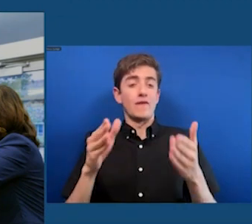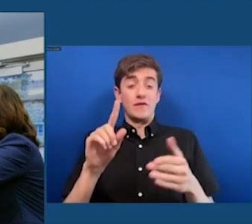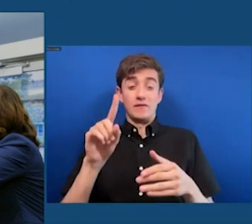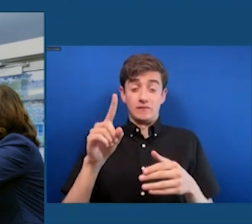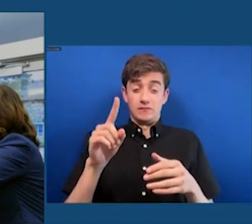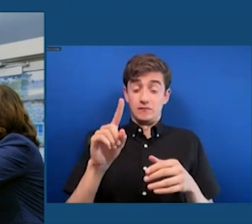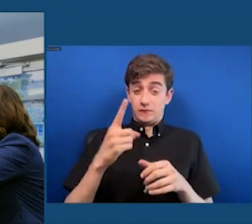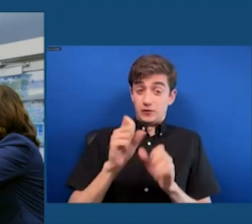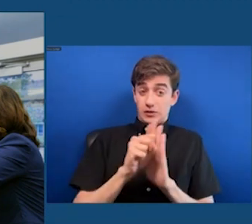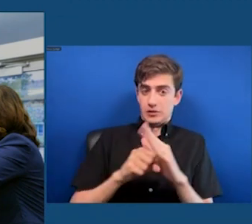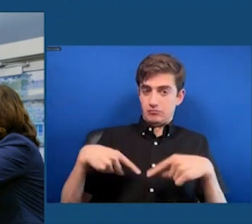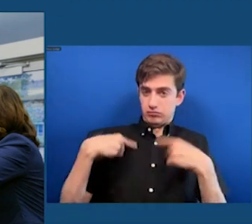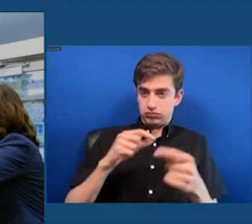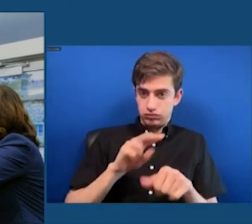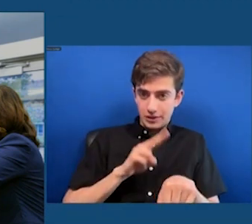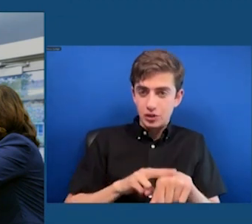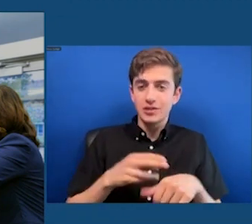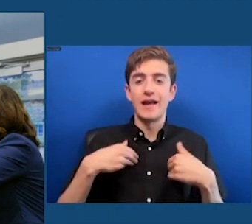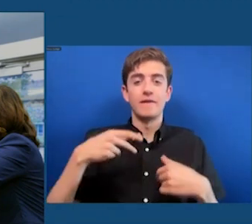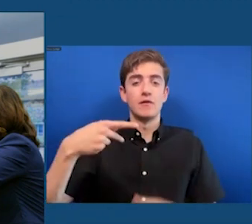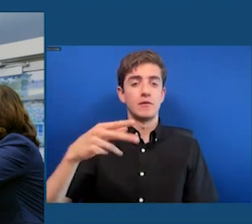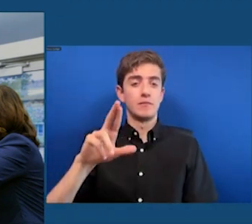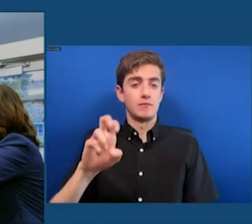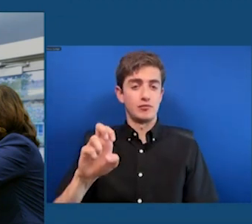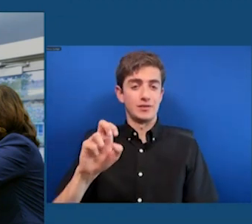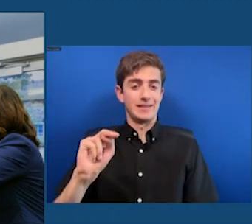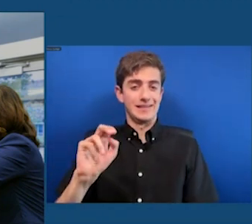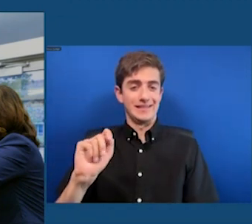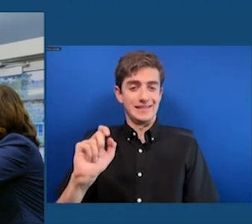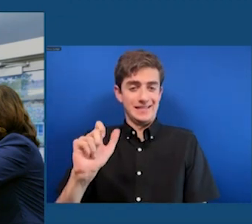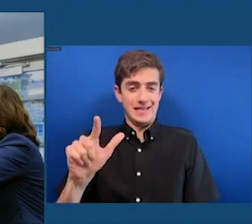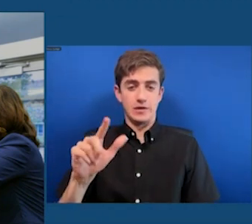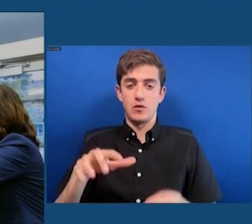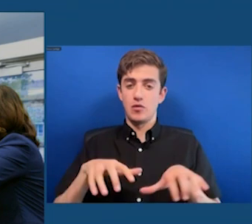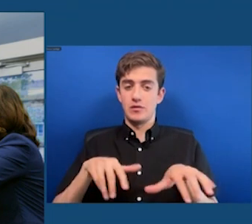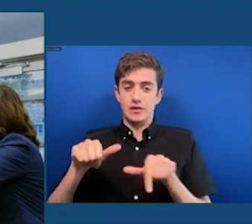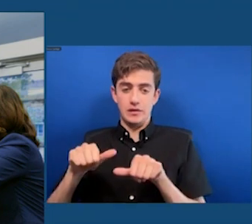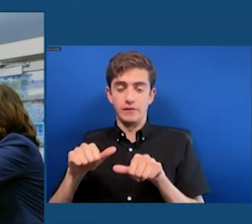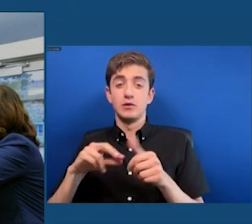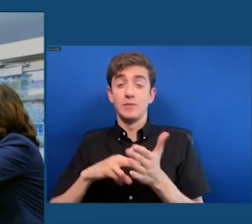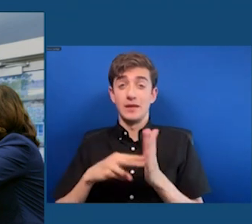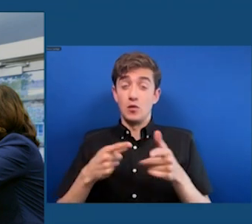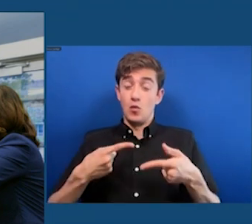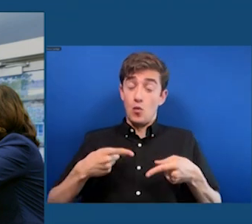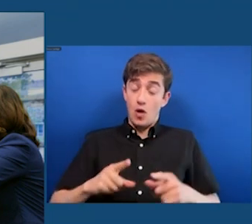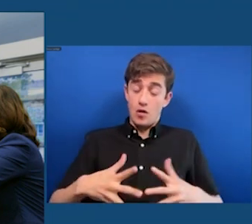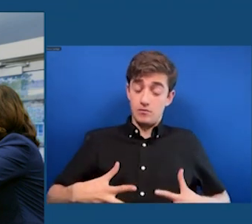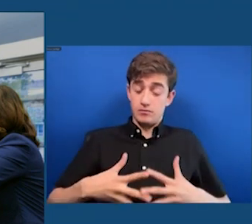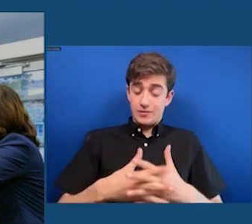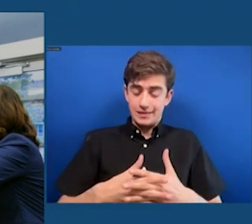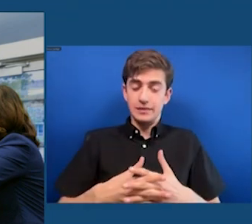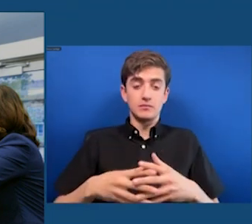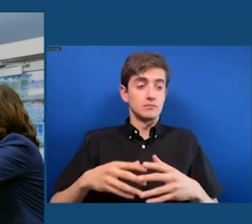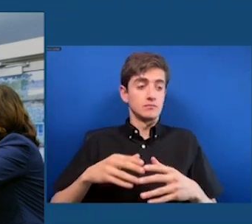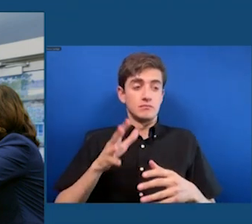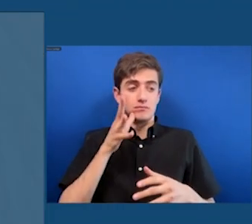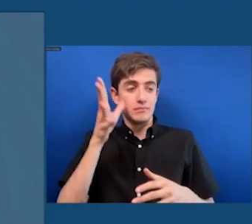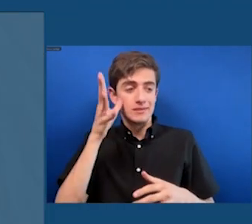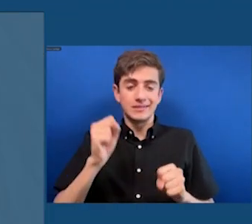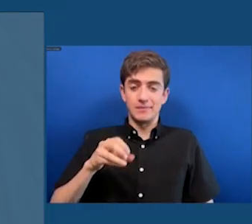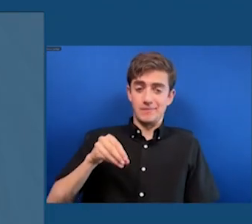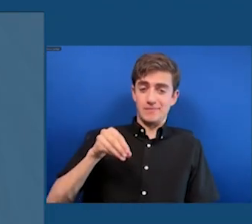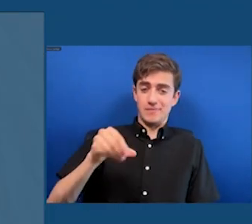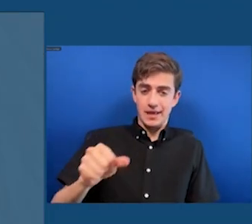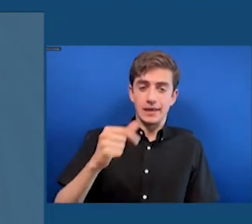checkups they need to ensure a healthy pregnancy. We're also going to be addressing the proliferation of